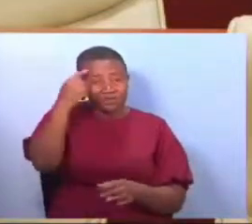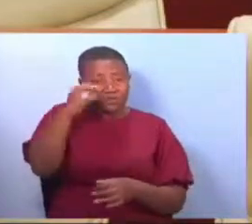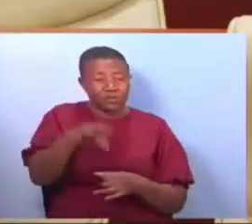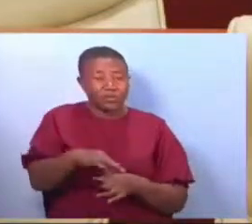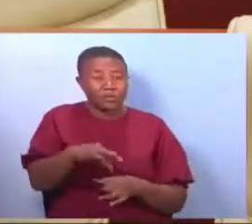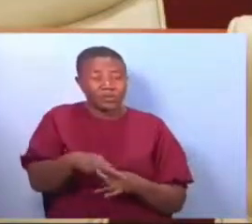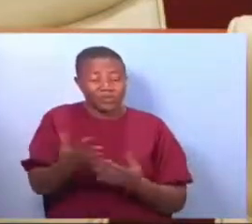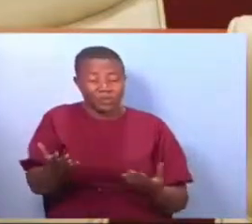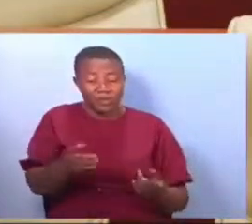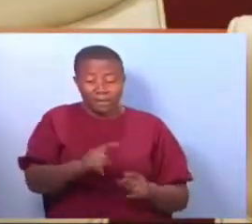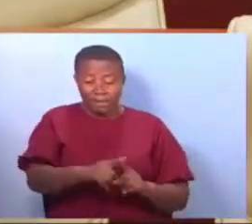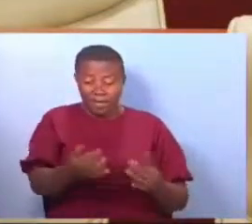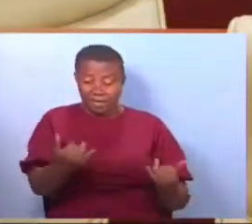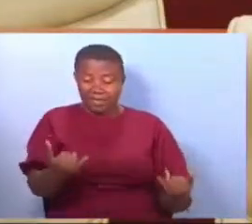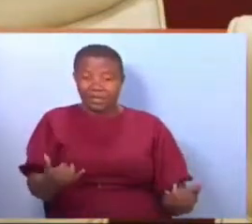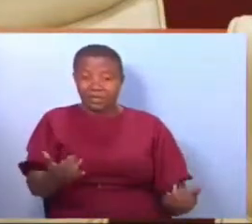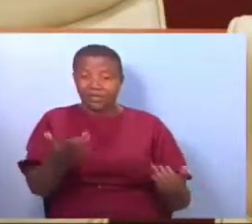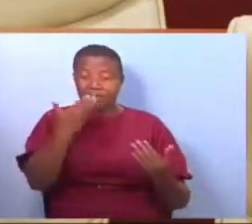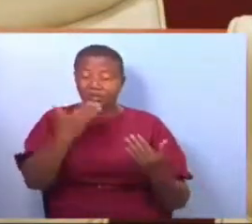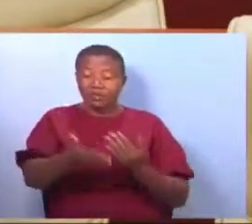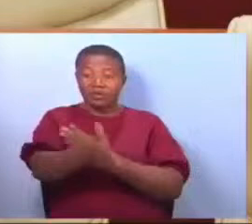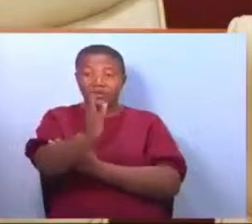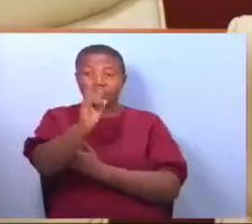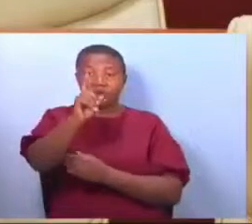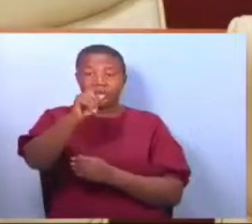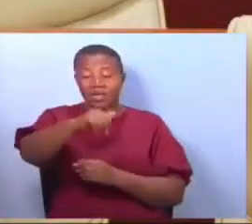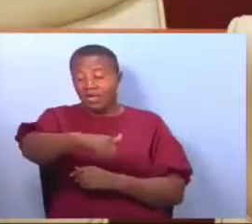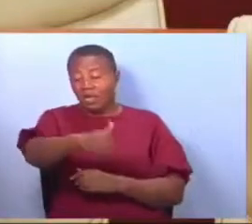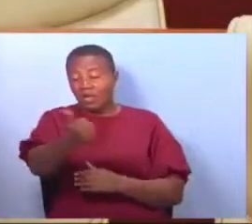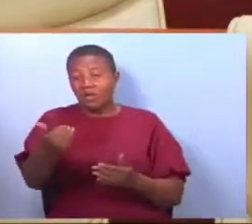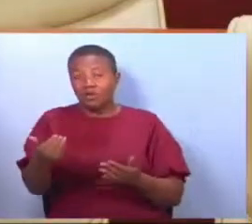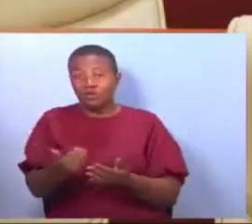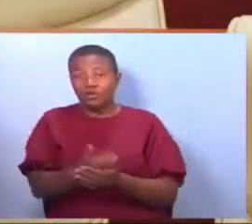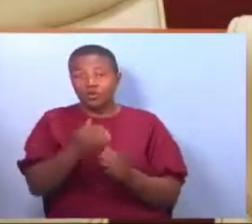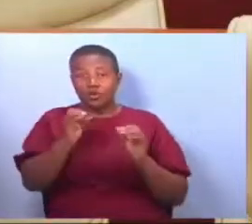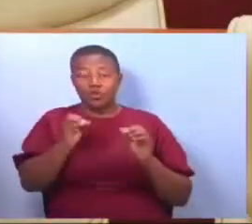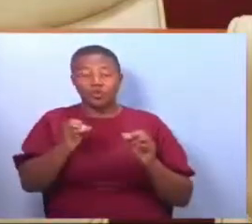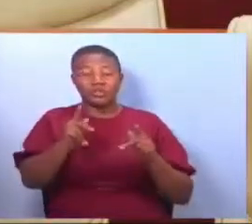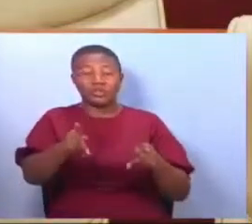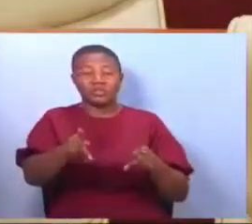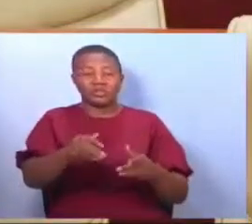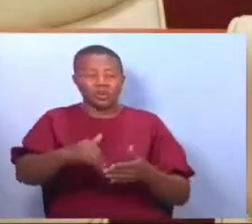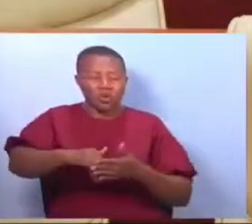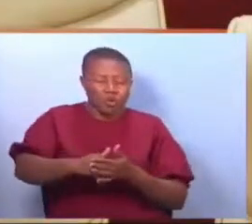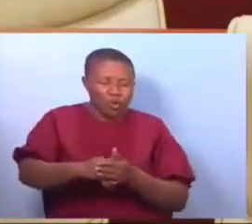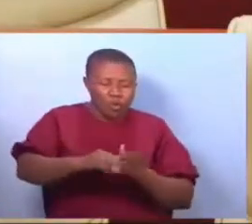another opportunity has been given to him. And I shudder to,